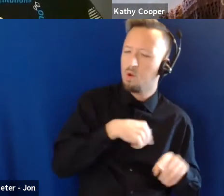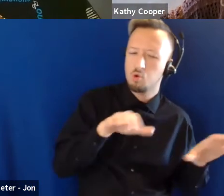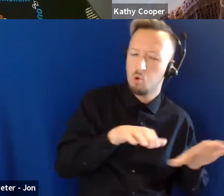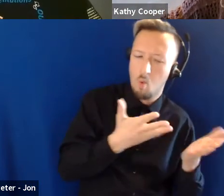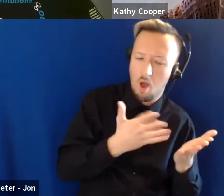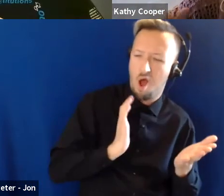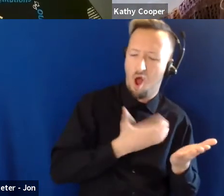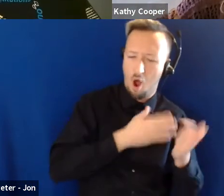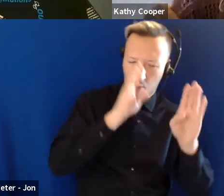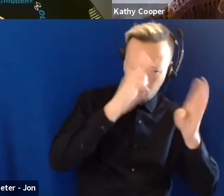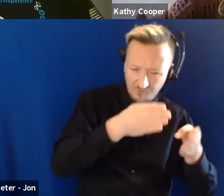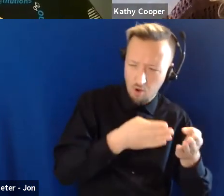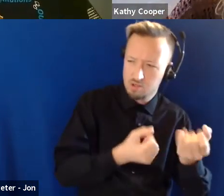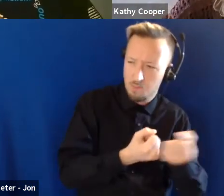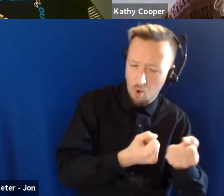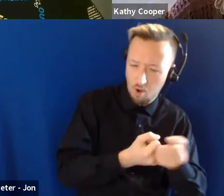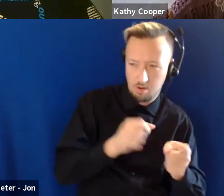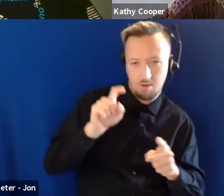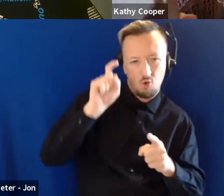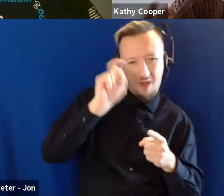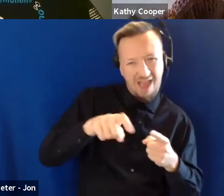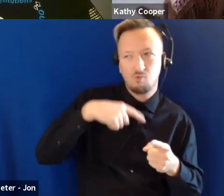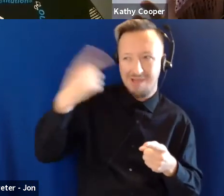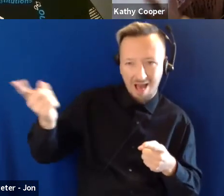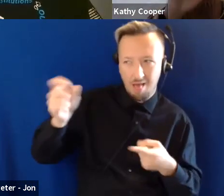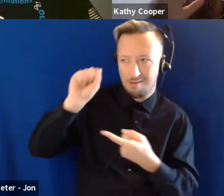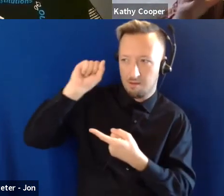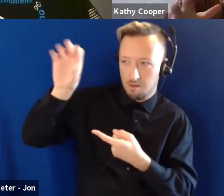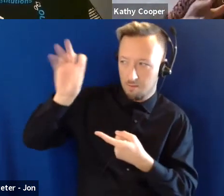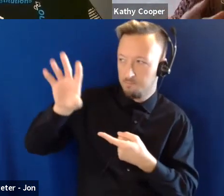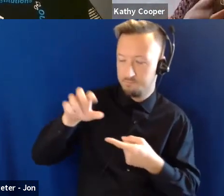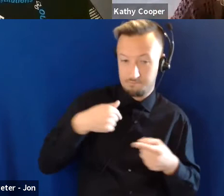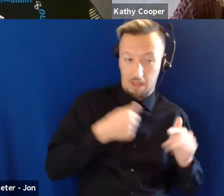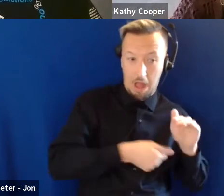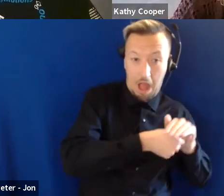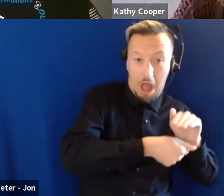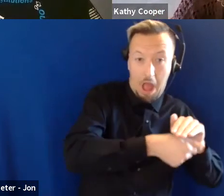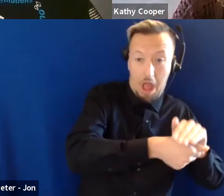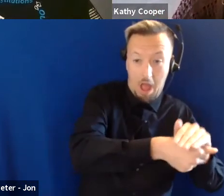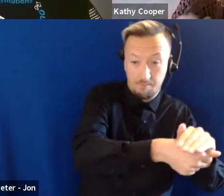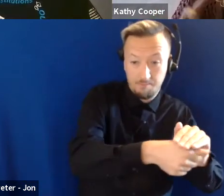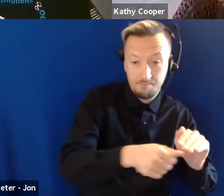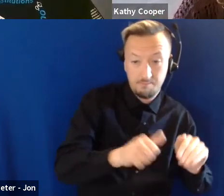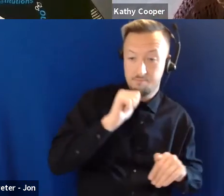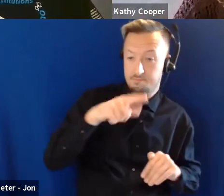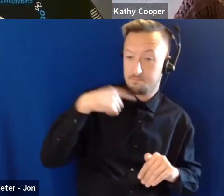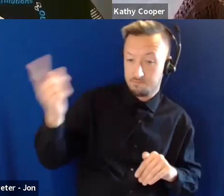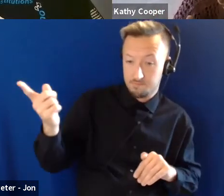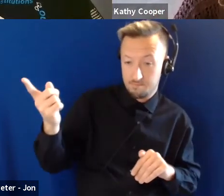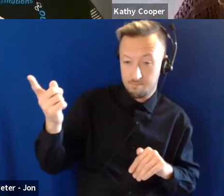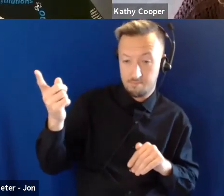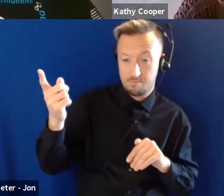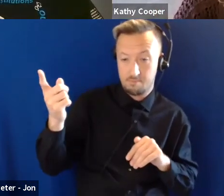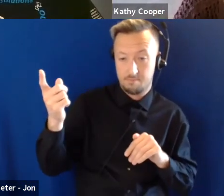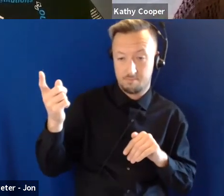as well. But you got to keep them in the loop. It can't be this, we're going to hide everything we're doing from the SILC. And I'm very fortunate, again,